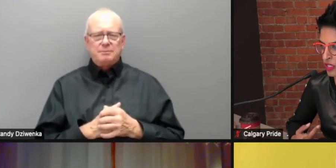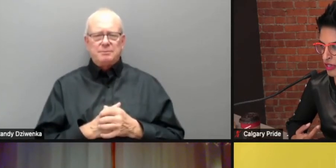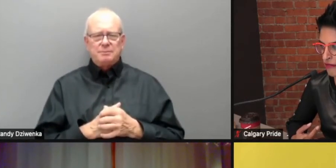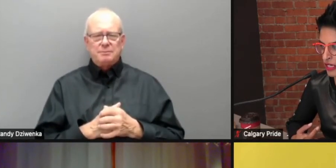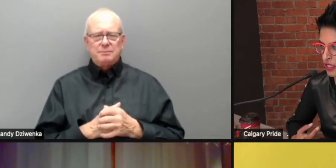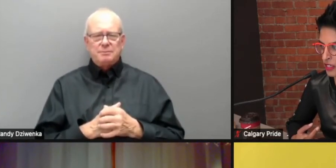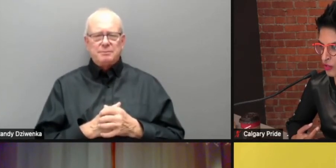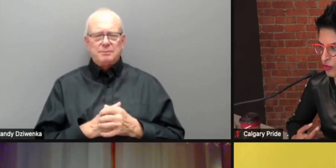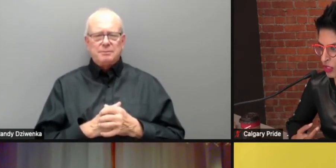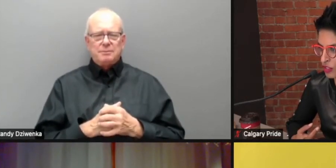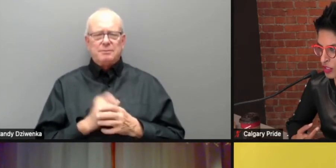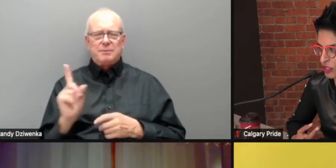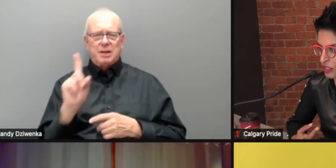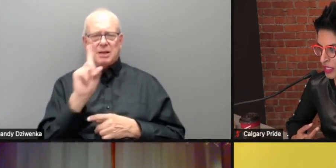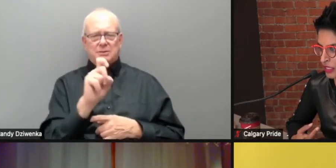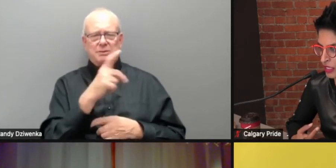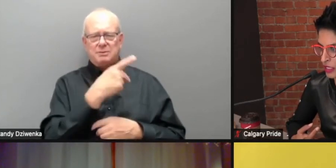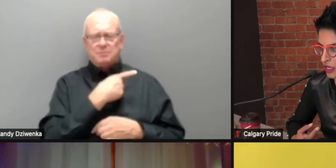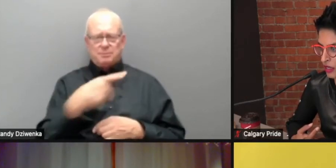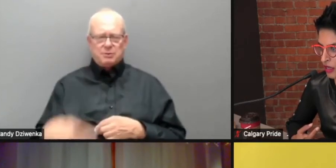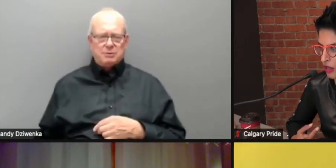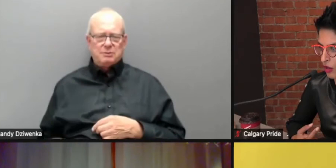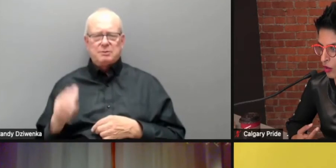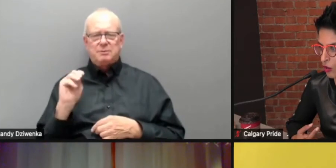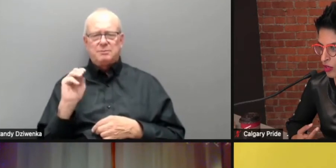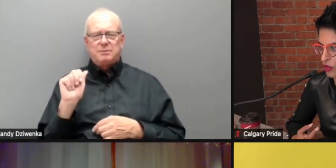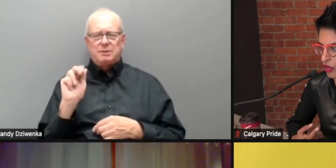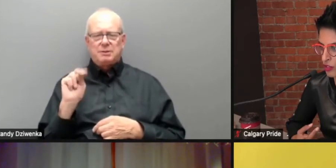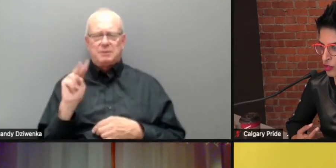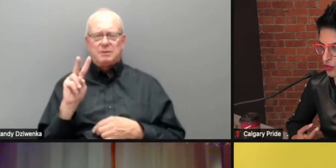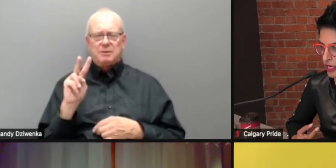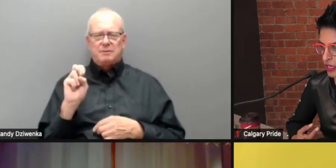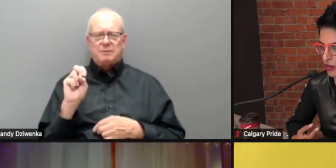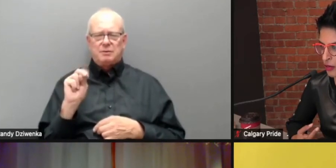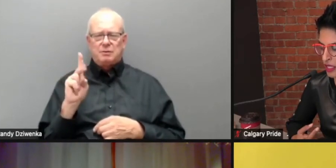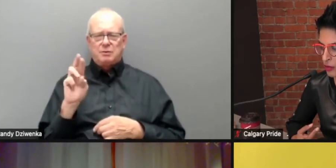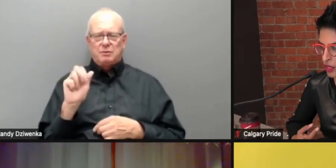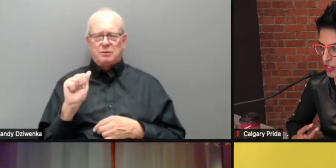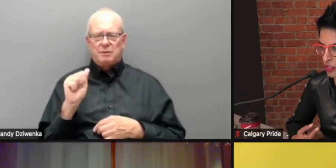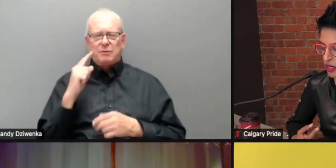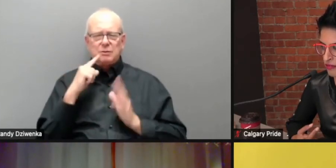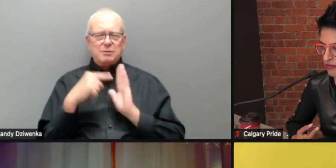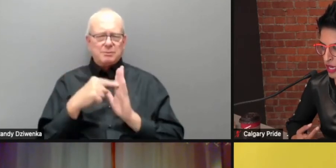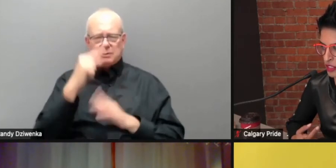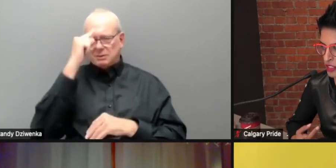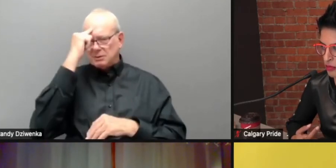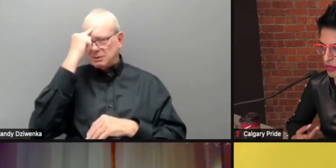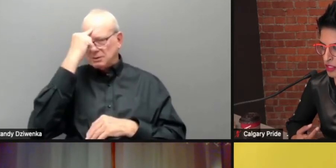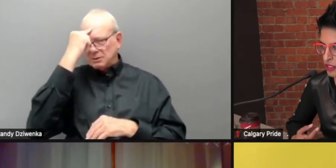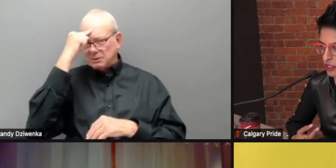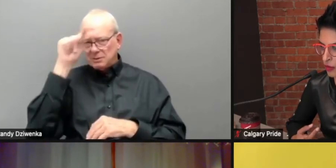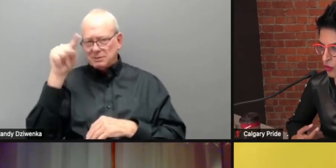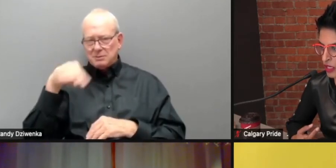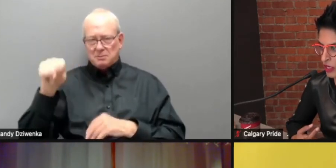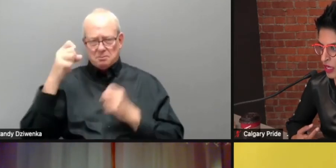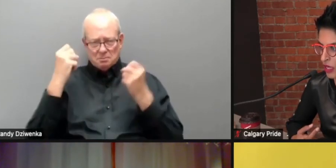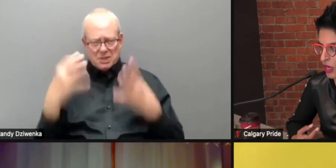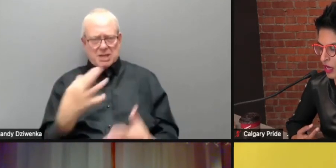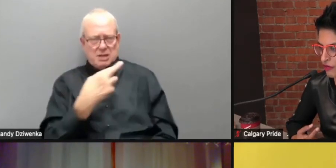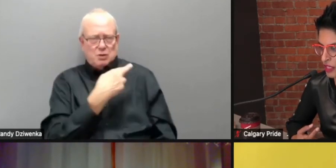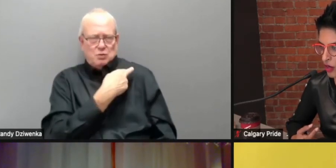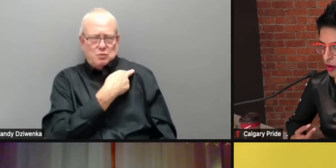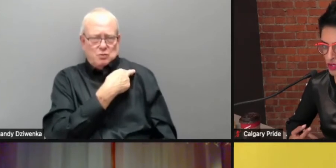for someone in various religions in India who are not straight and are being pressured by family to marry